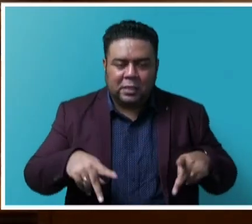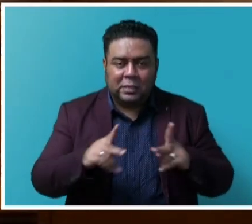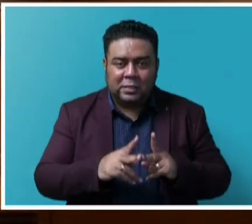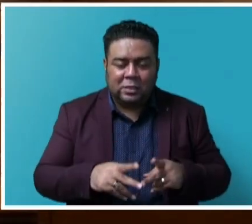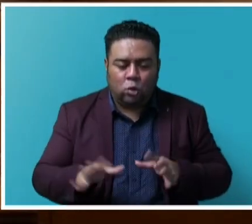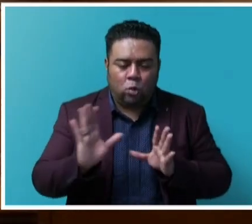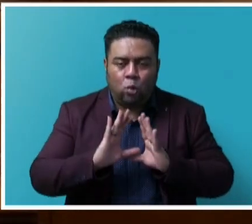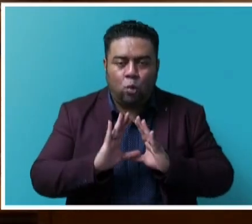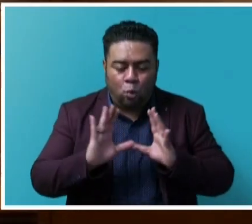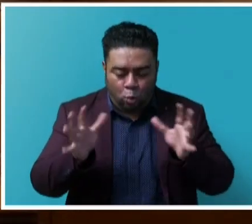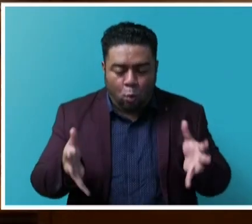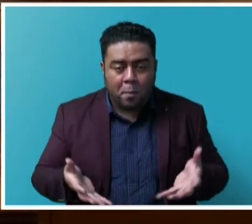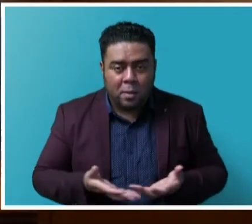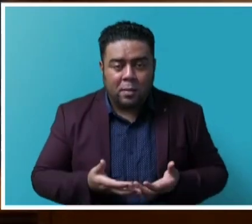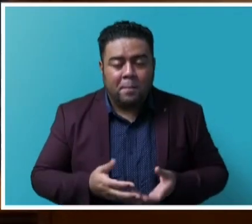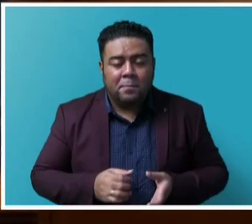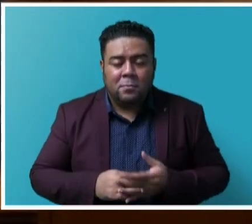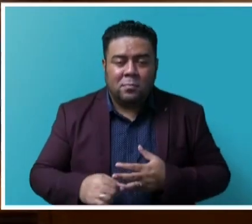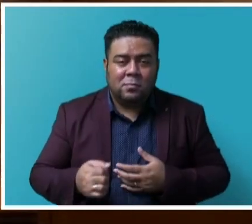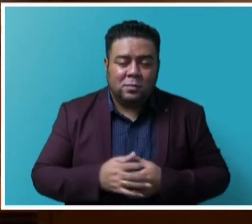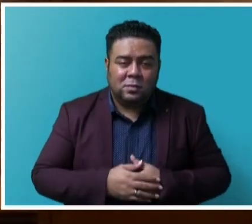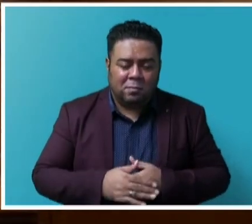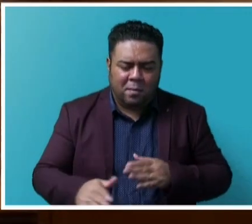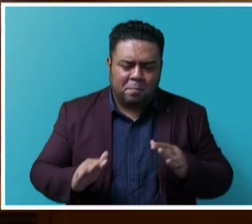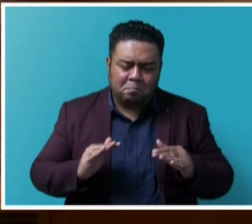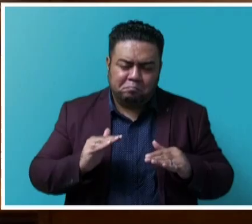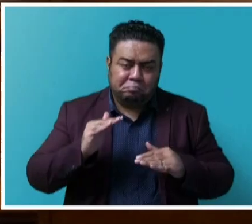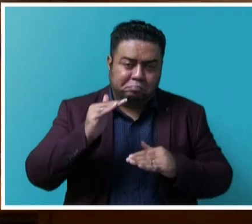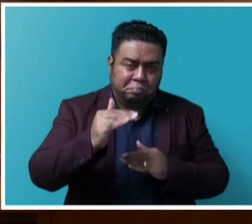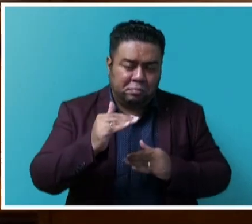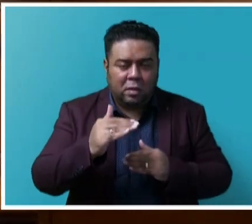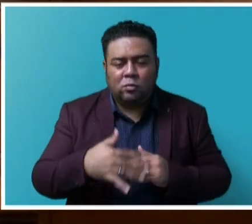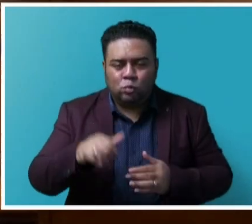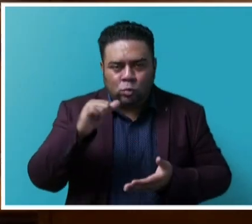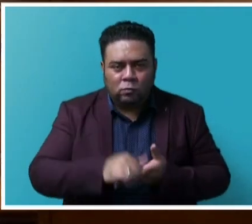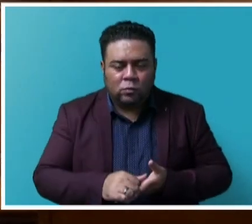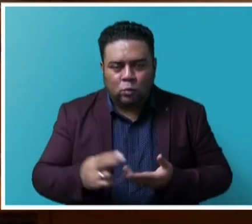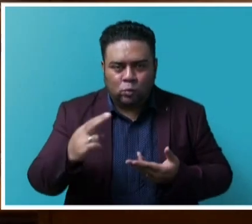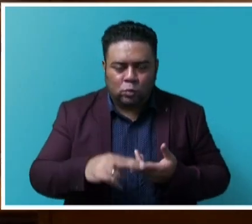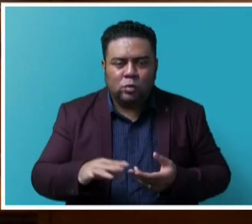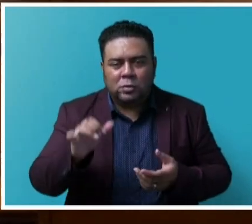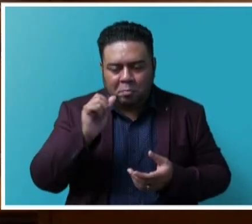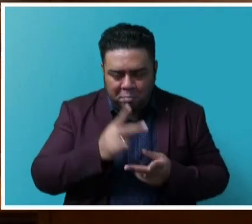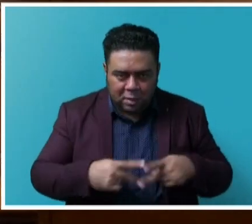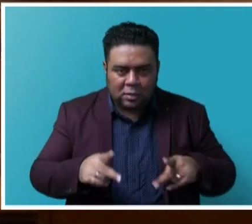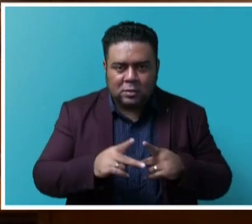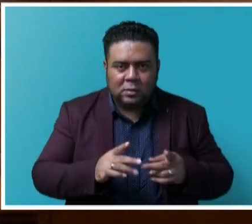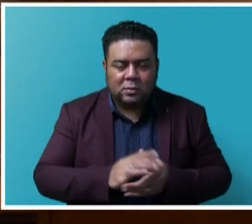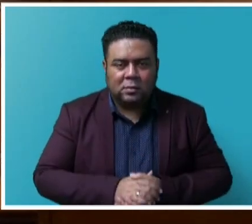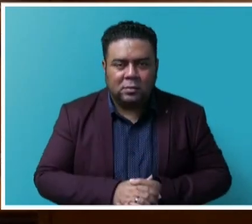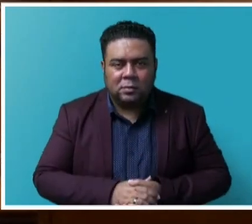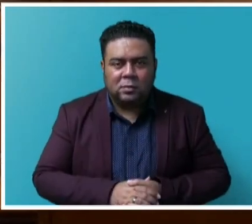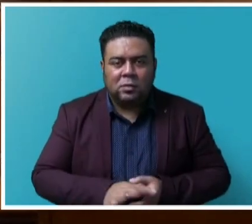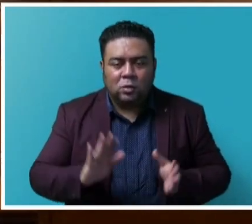player, perhaps punching above its own weight, and rightfully earning its place among nations in the